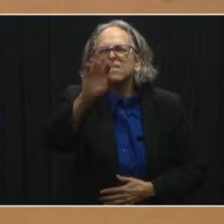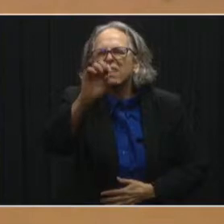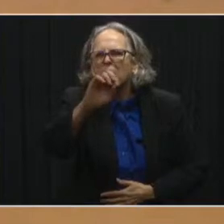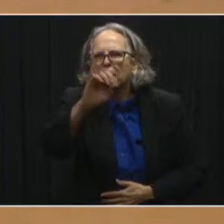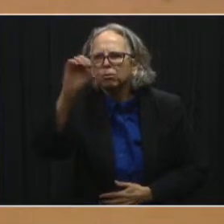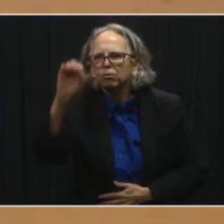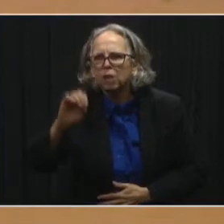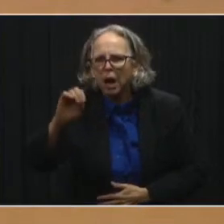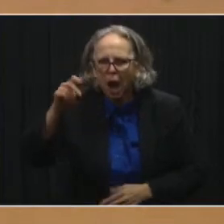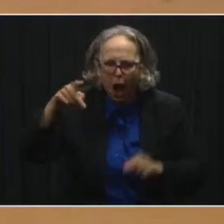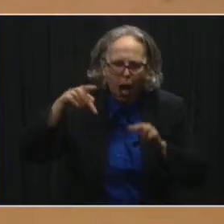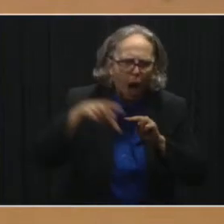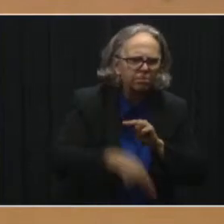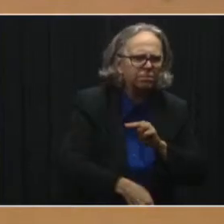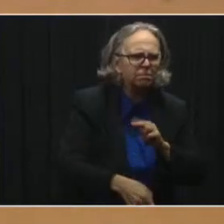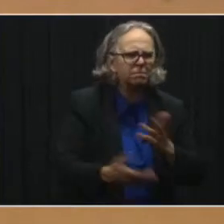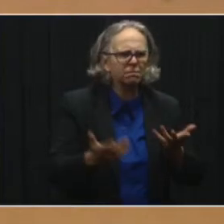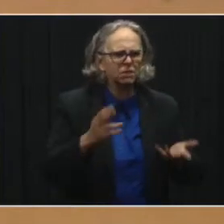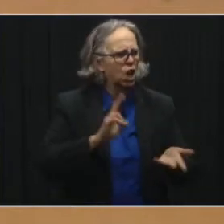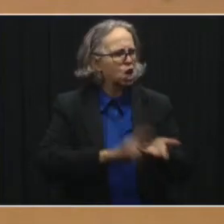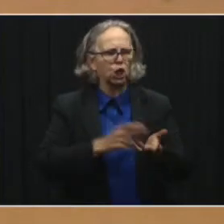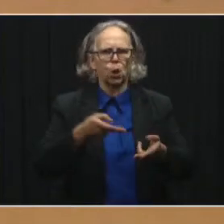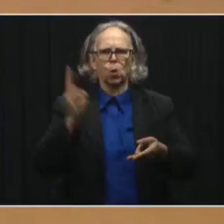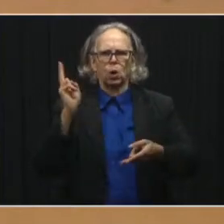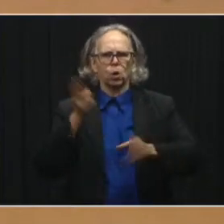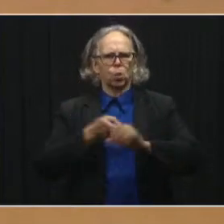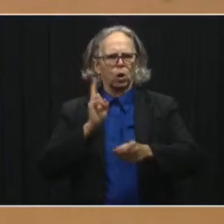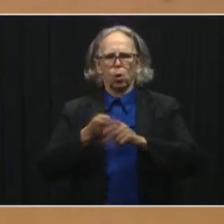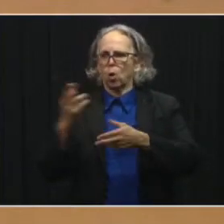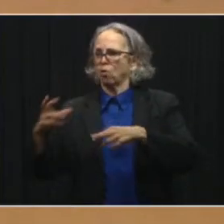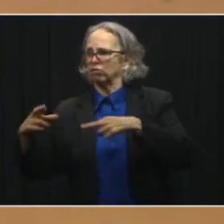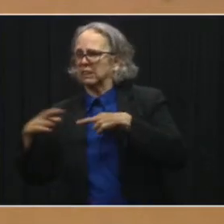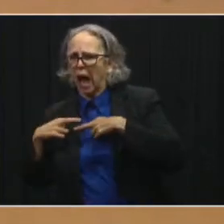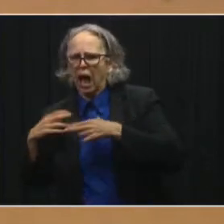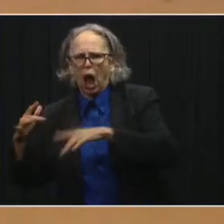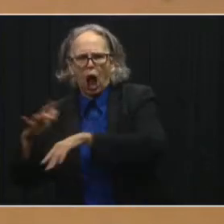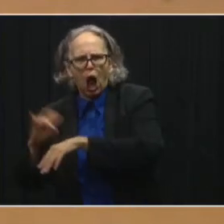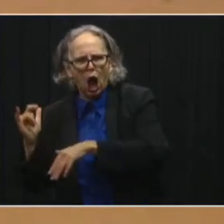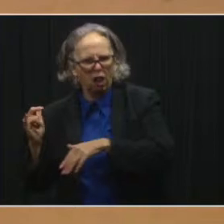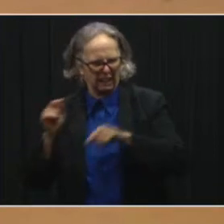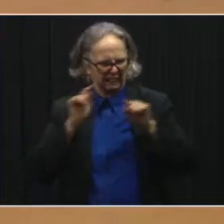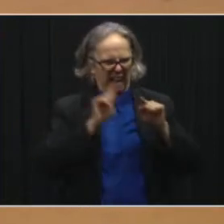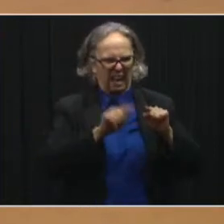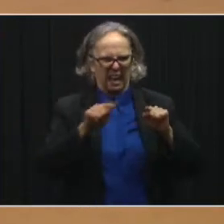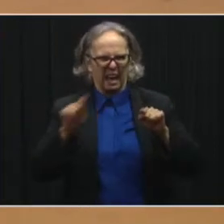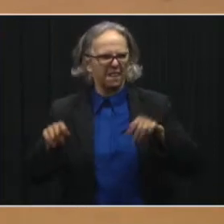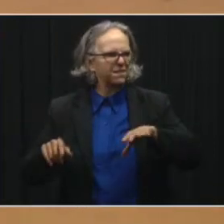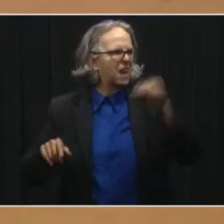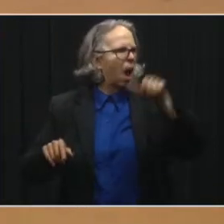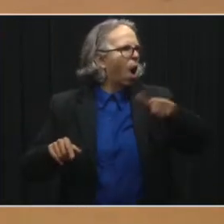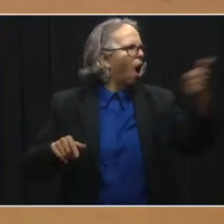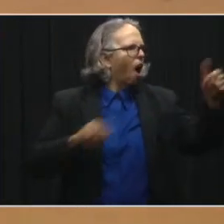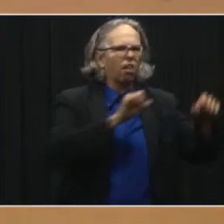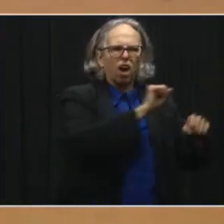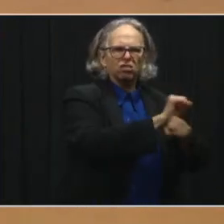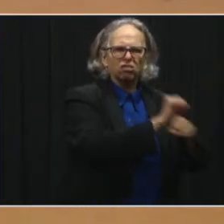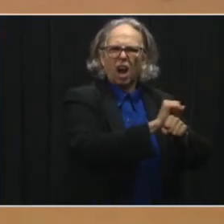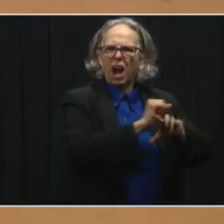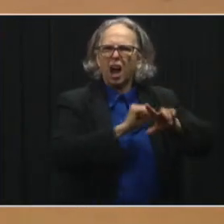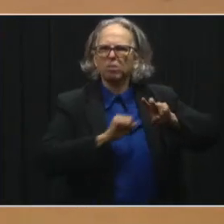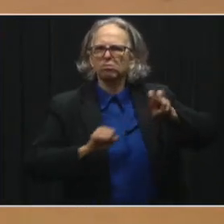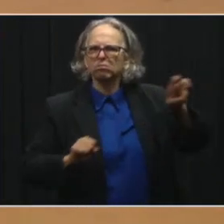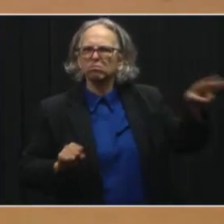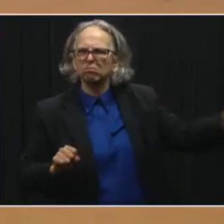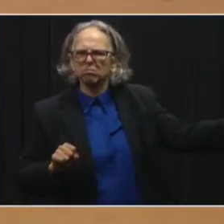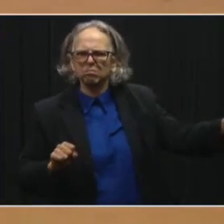nurses leaving the field, retiring early, finding jobs elsewhere because the